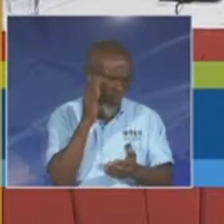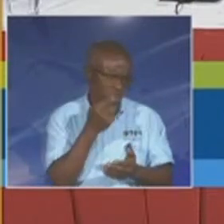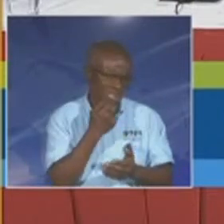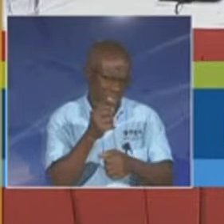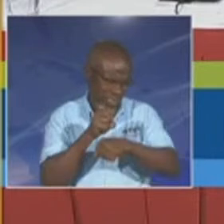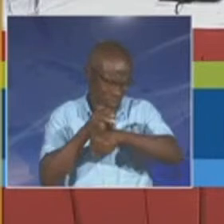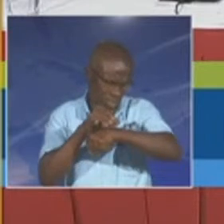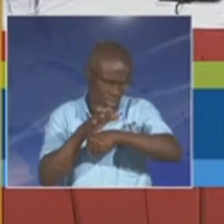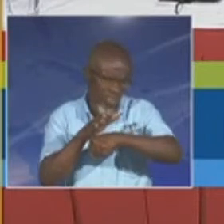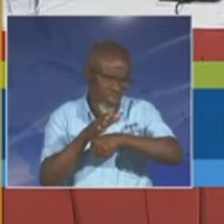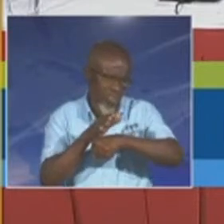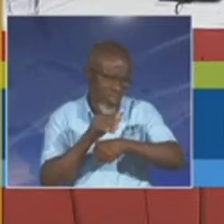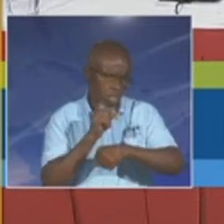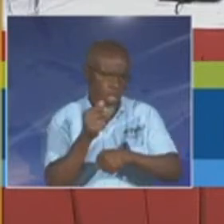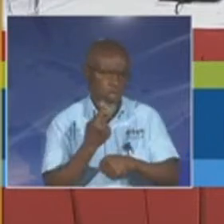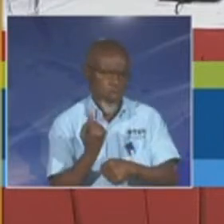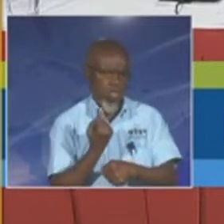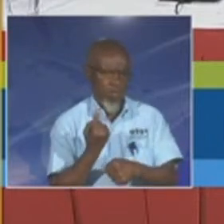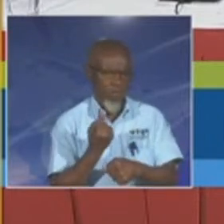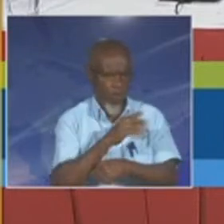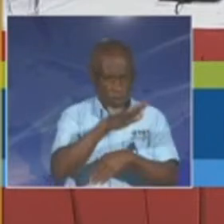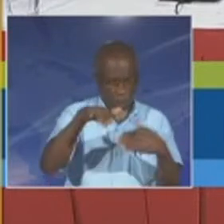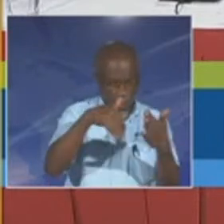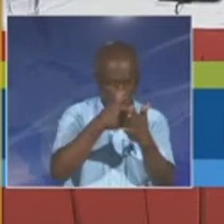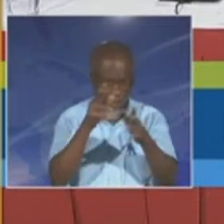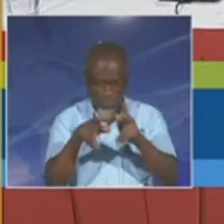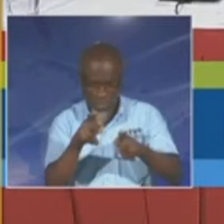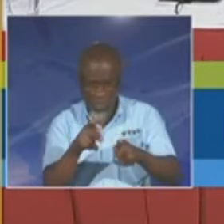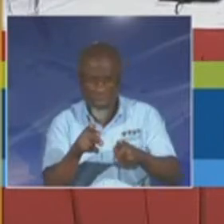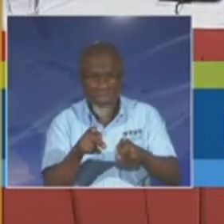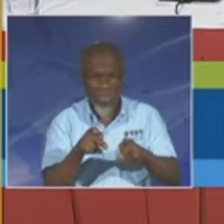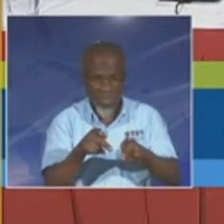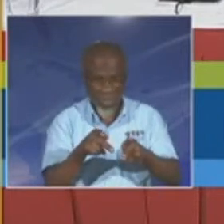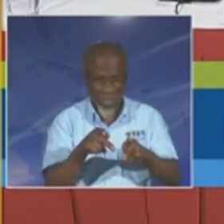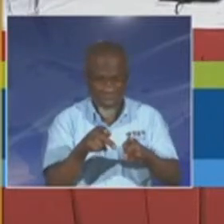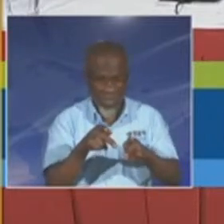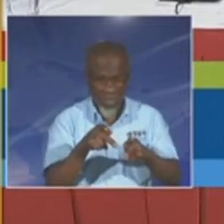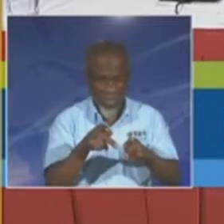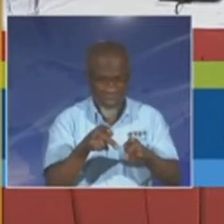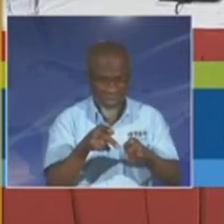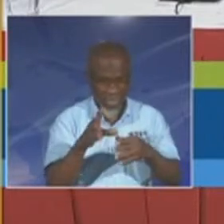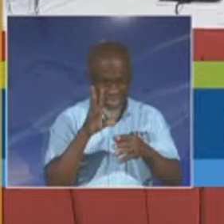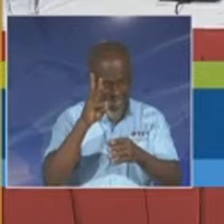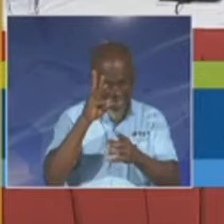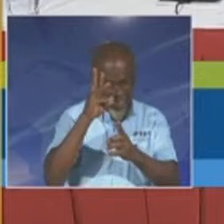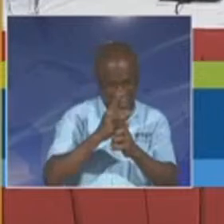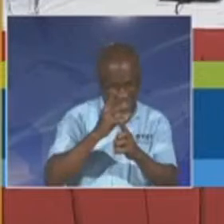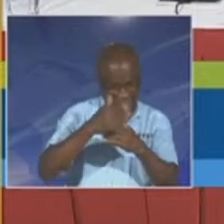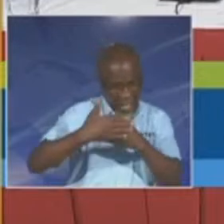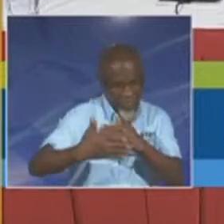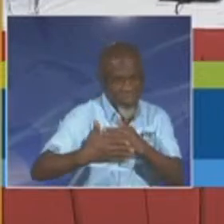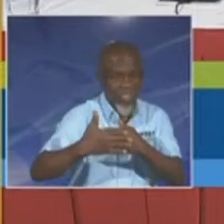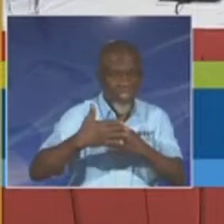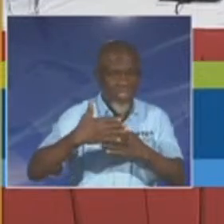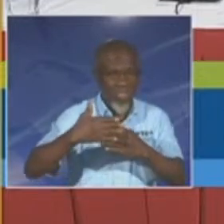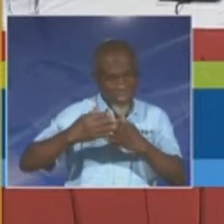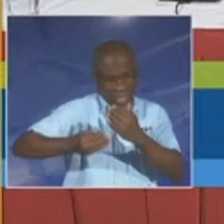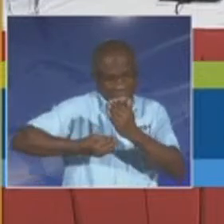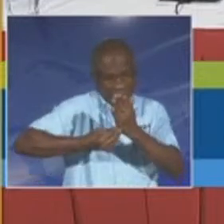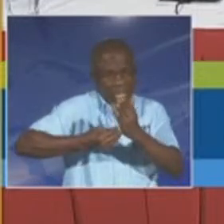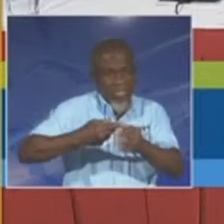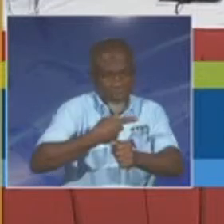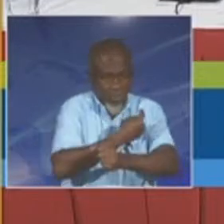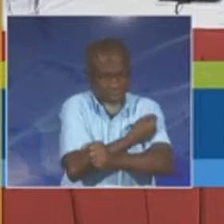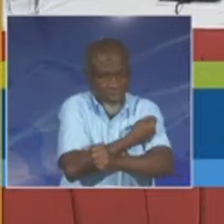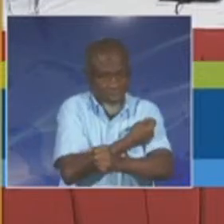and immunocompromised, but for everyone across the board 6 months after that booster shot, or are they okay with